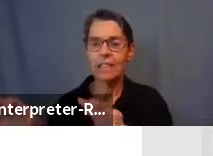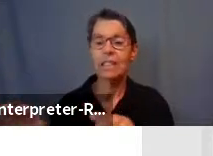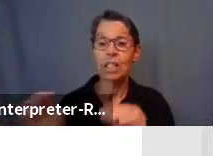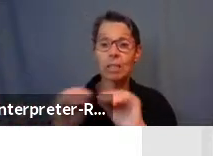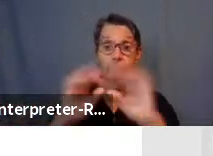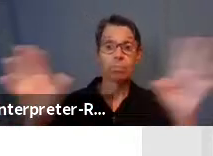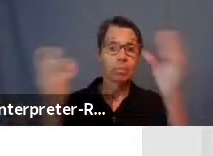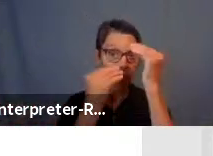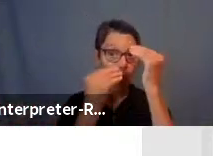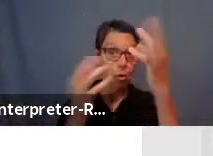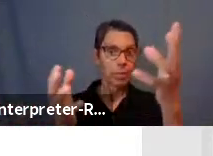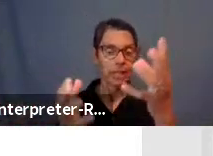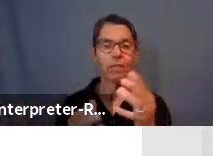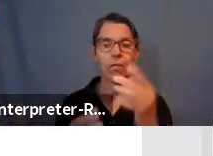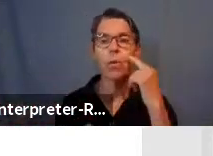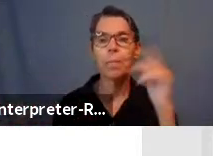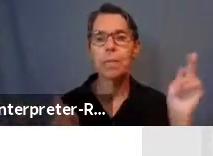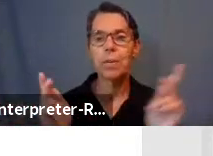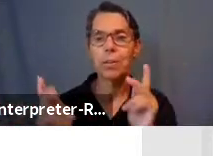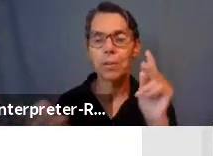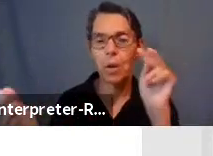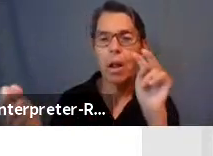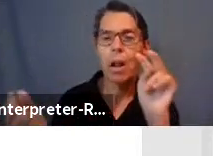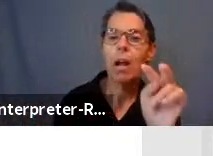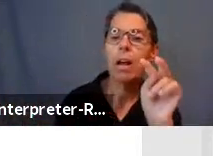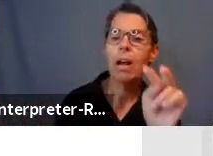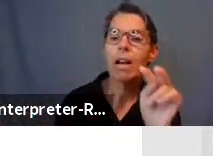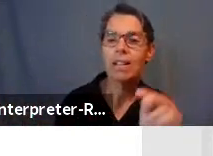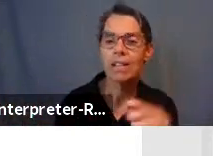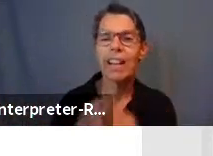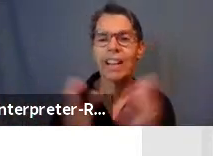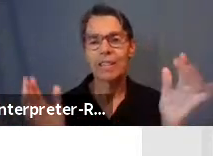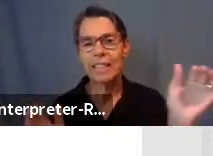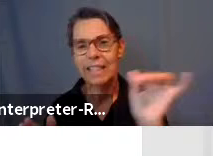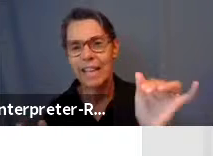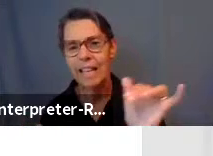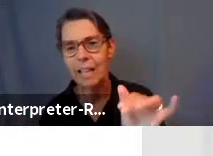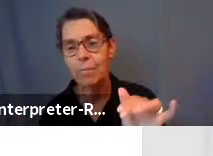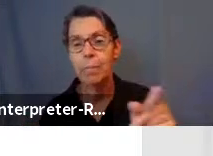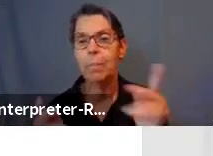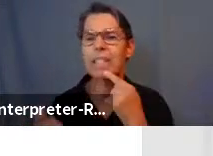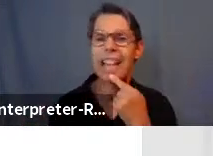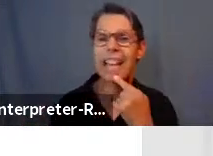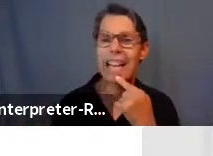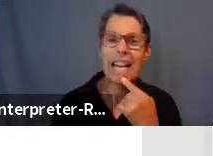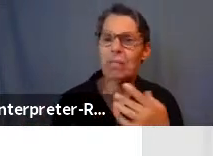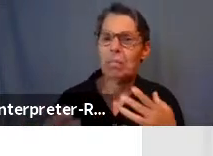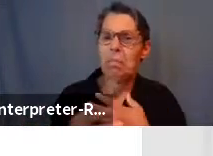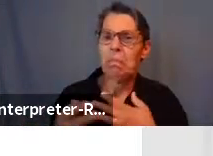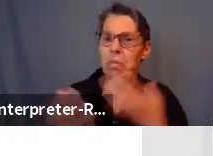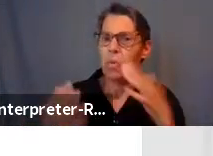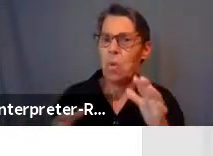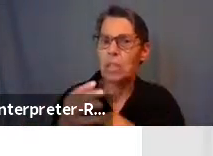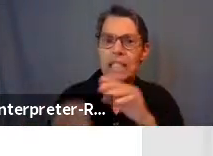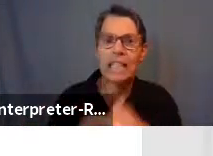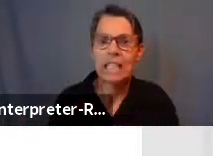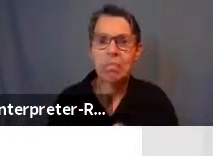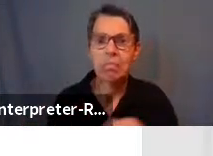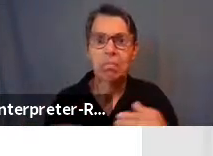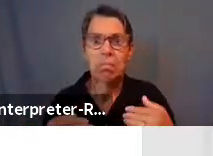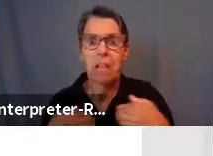But, a lot of it was the same thing. We don't know what's in it. It's the microchip